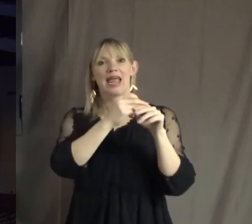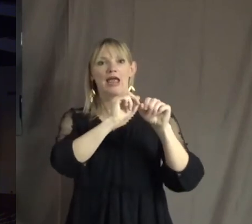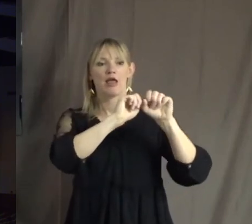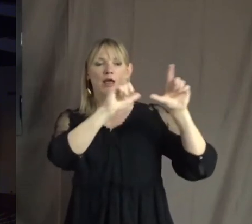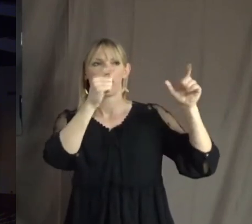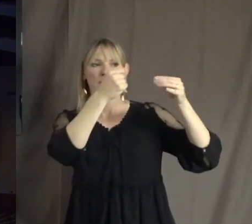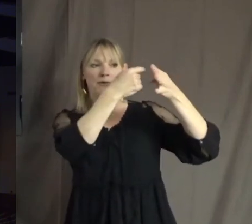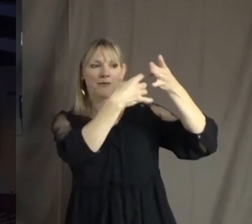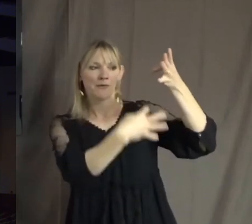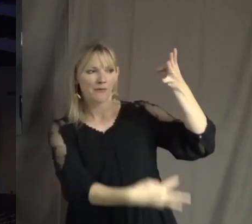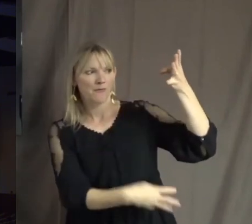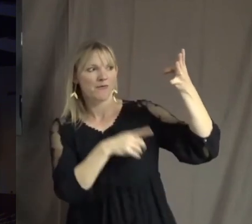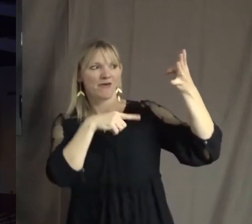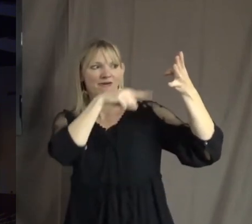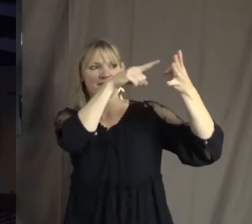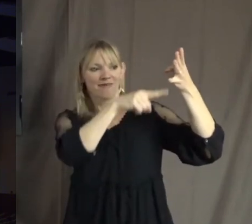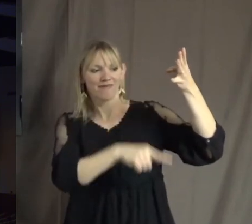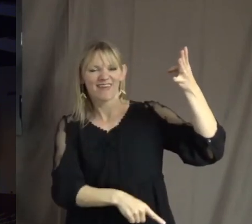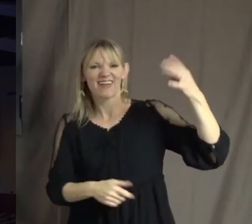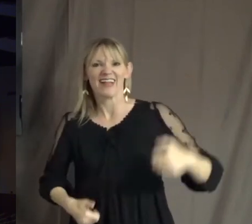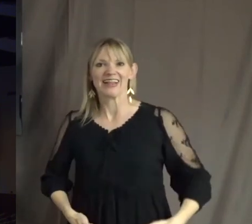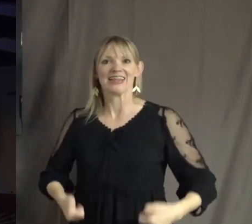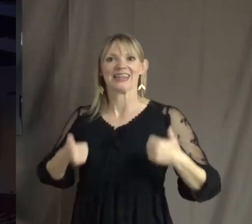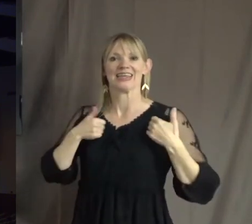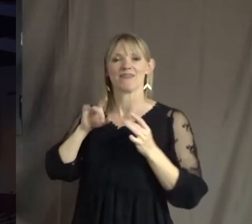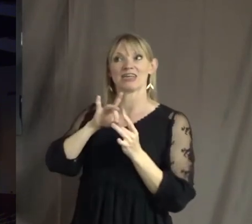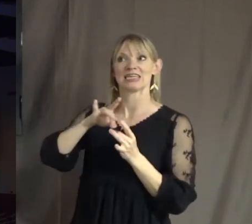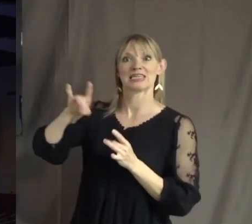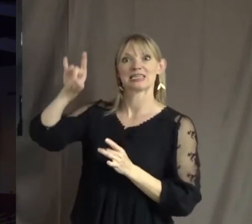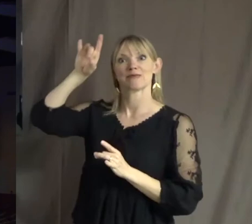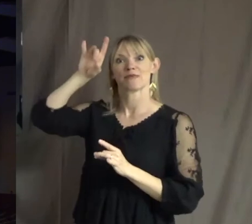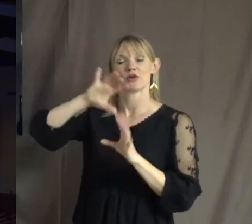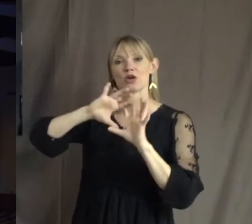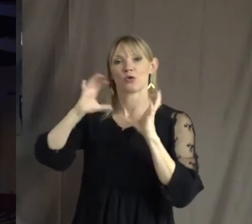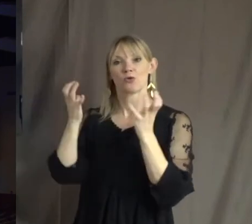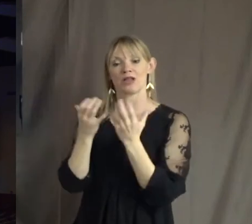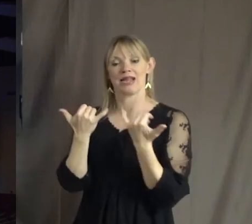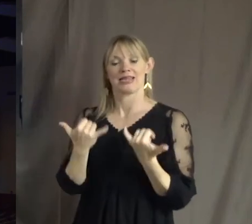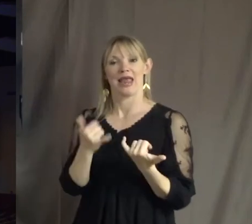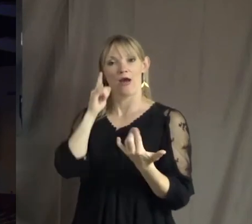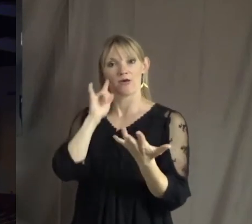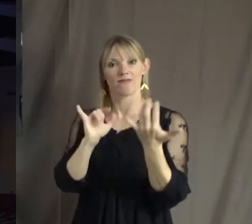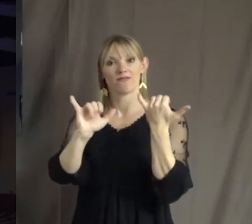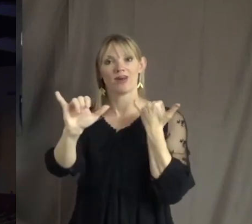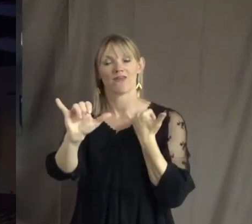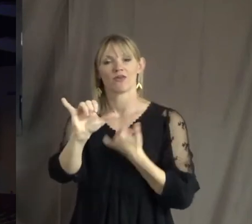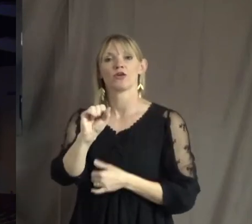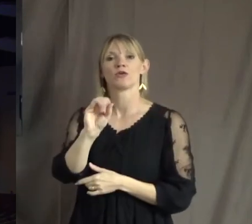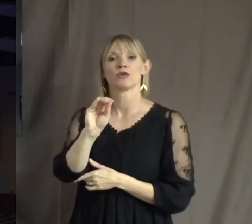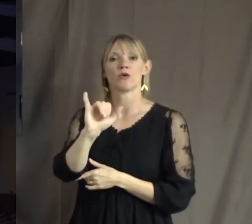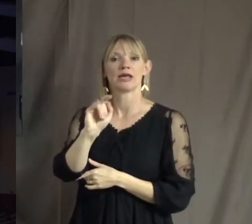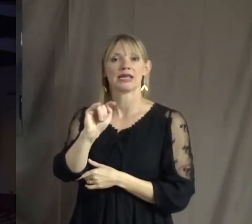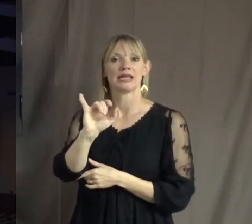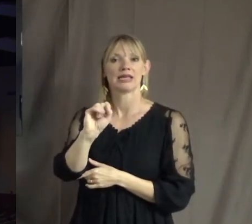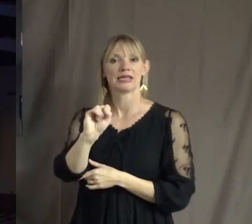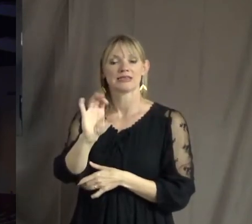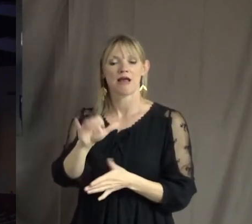in the spirit world, now and forevermore. And so it is. Amen.